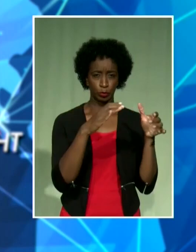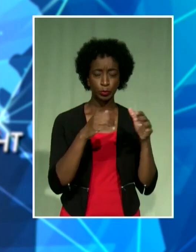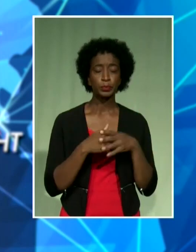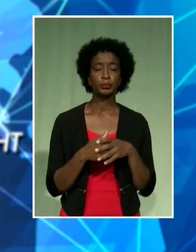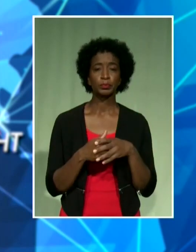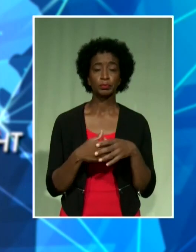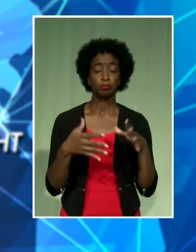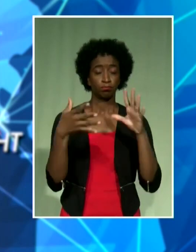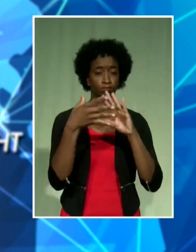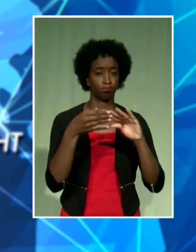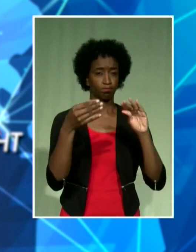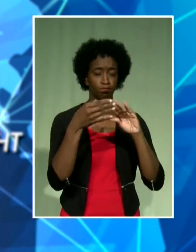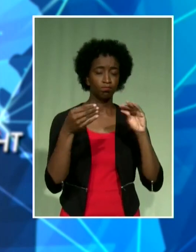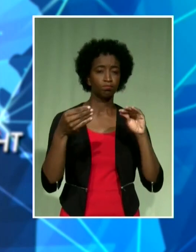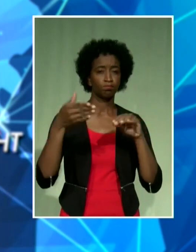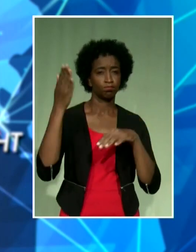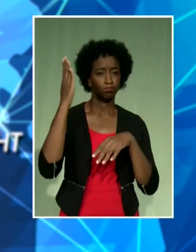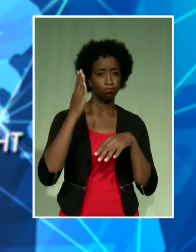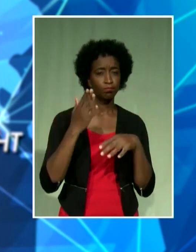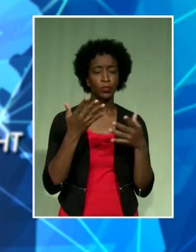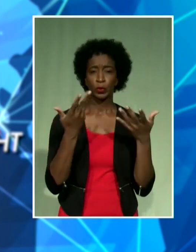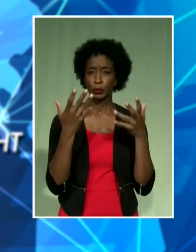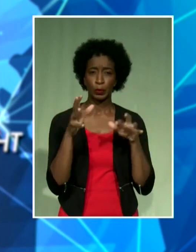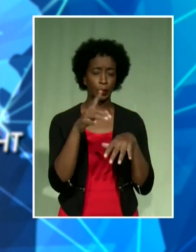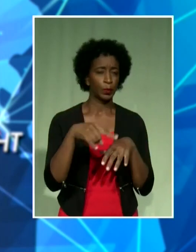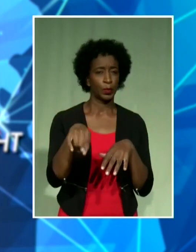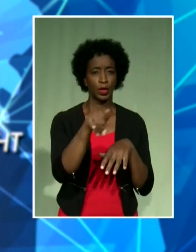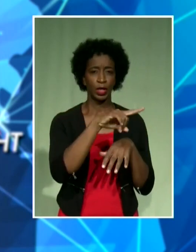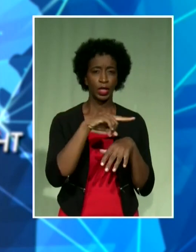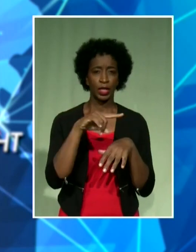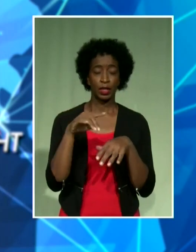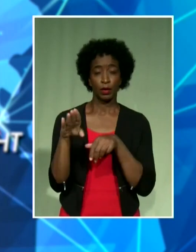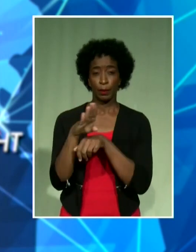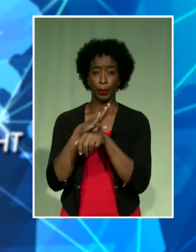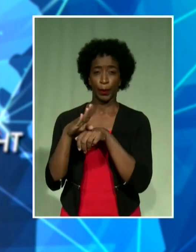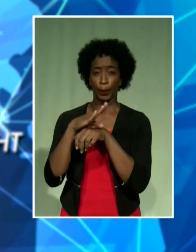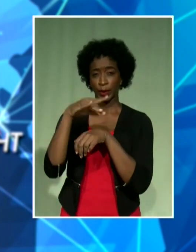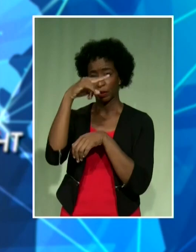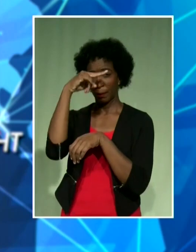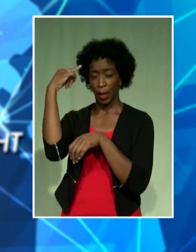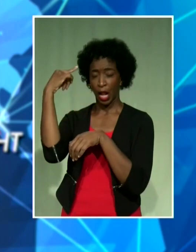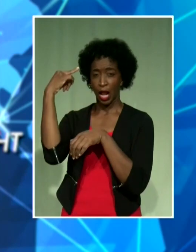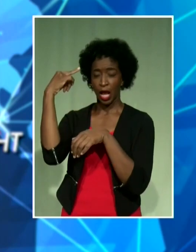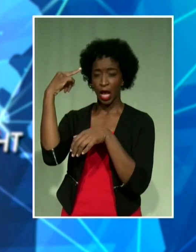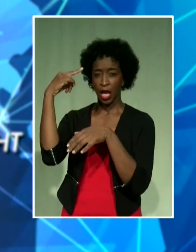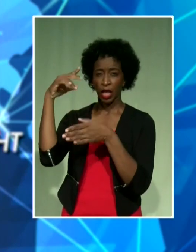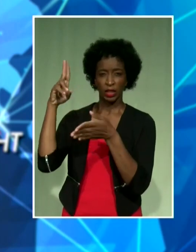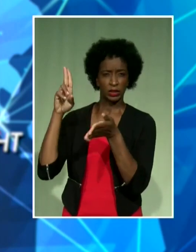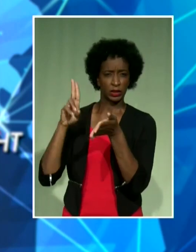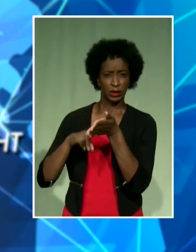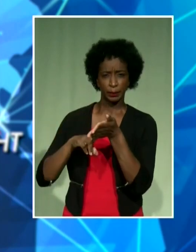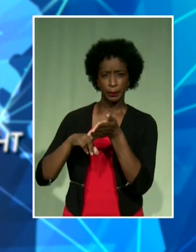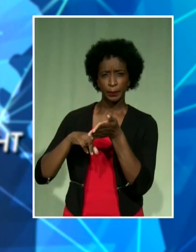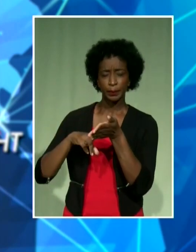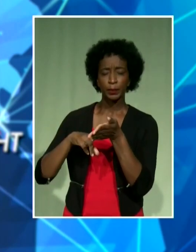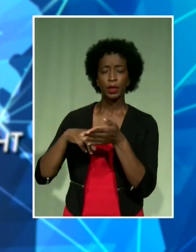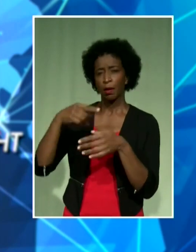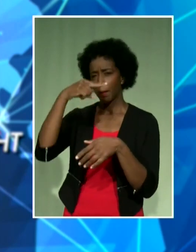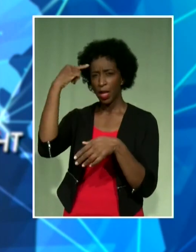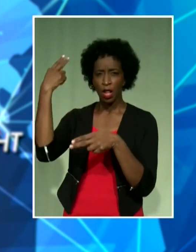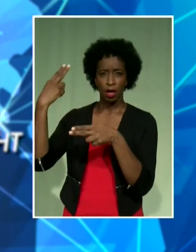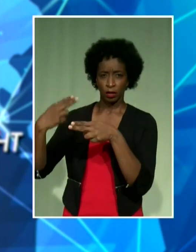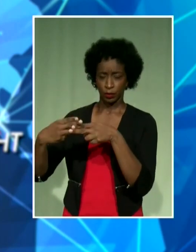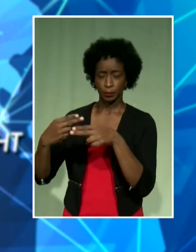unfair blacklistings and the resulting challenges. Her appearance as a witness before the committee, which is led by U.S. Congresswoman Maxine